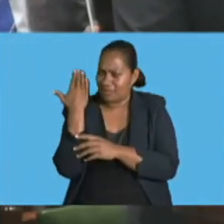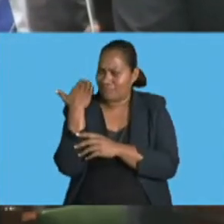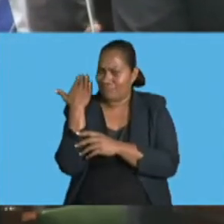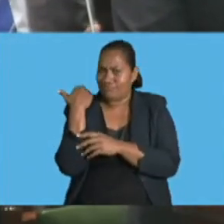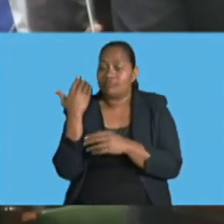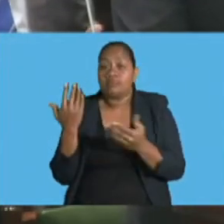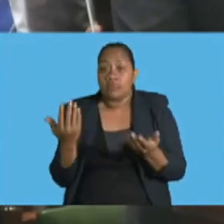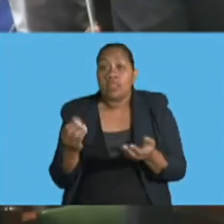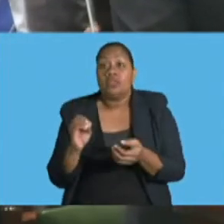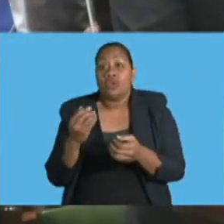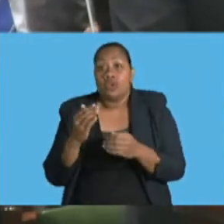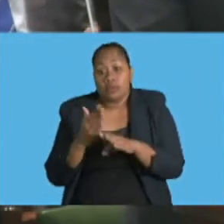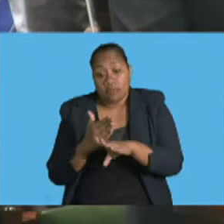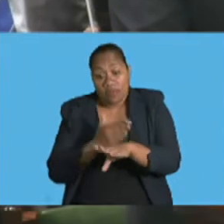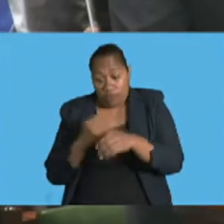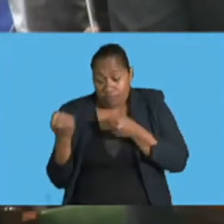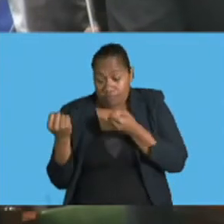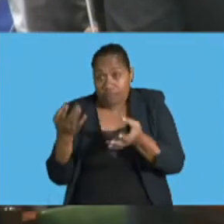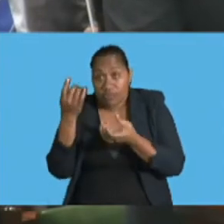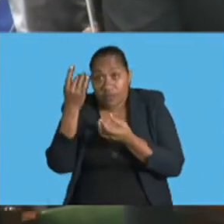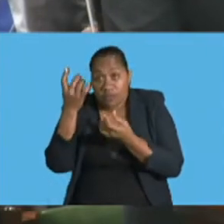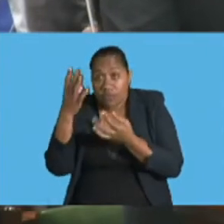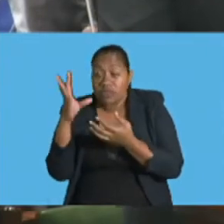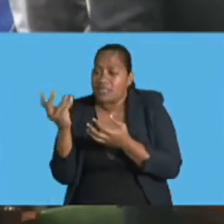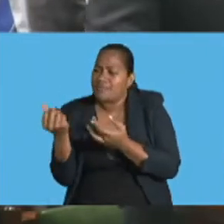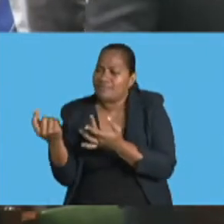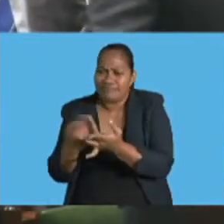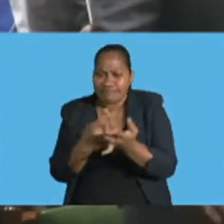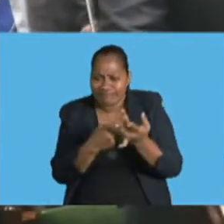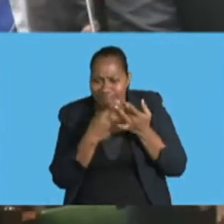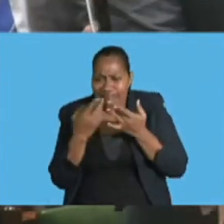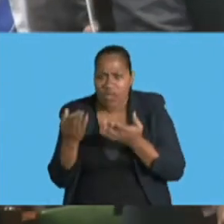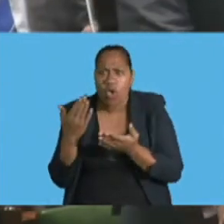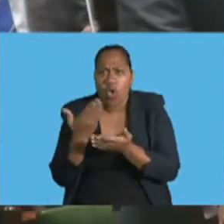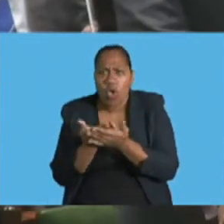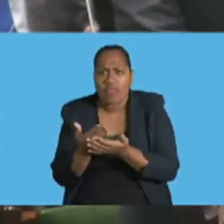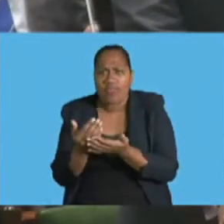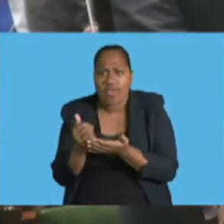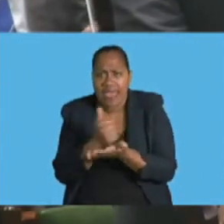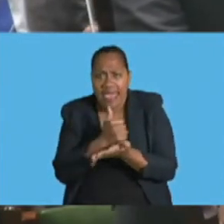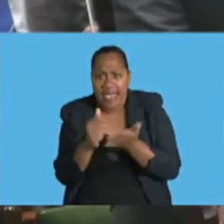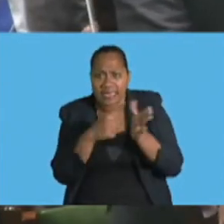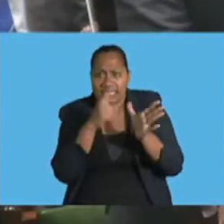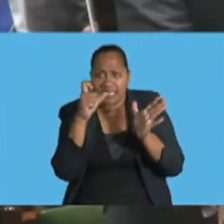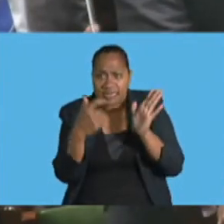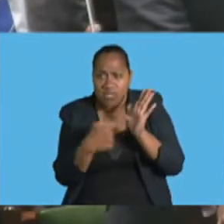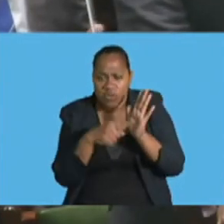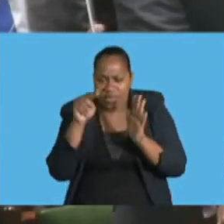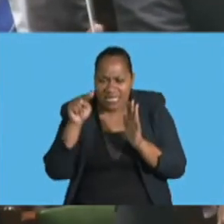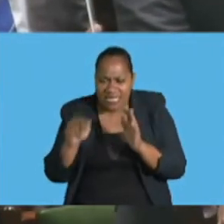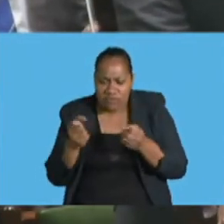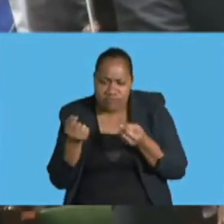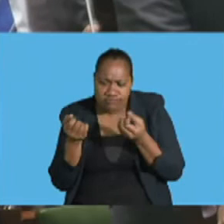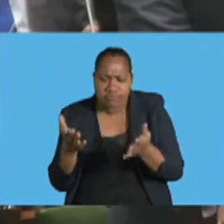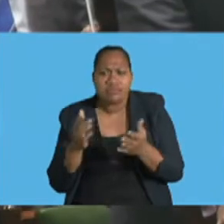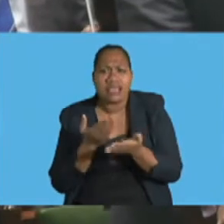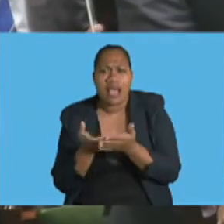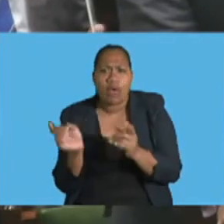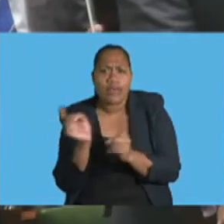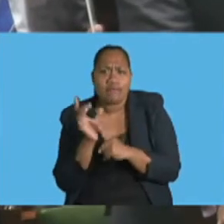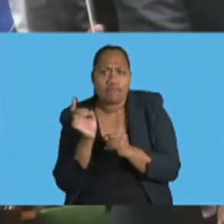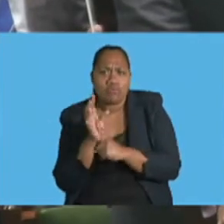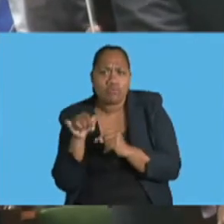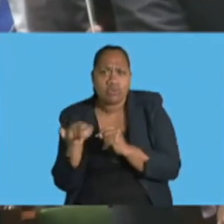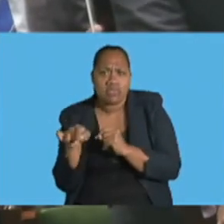sir, before we provide information on some of the other provisions of the Act, we wish to explain its importance, the context in which it is being introduced, and the